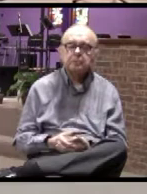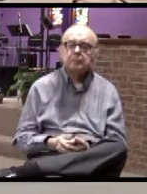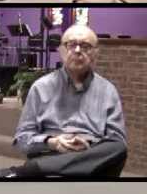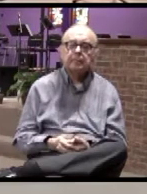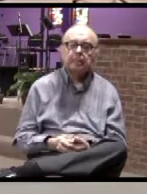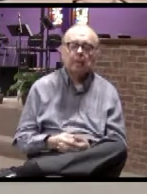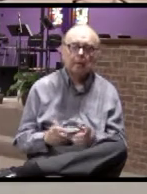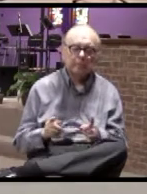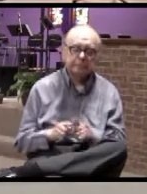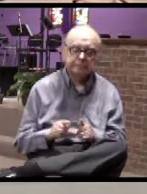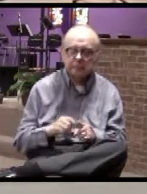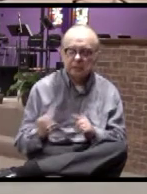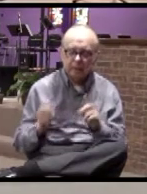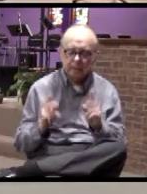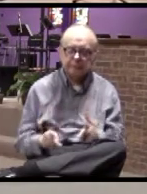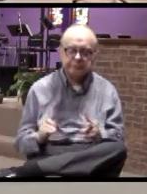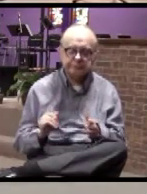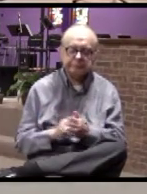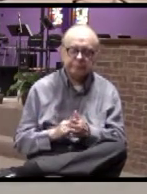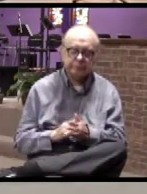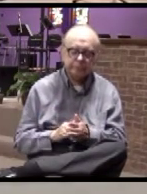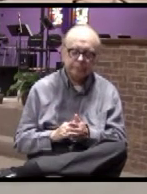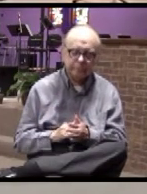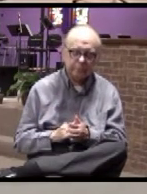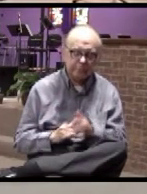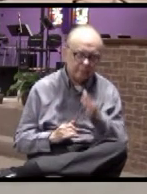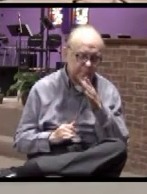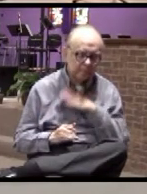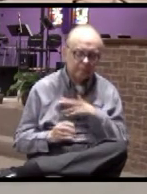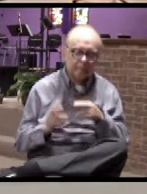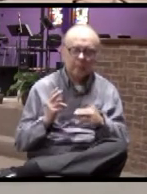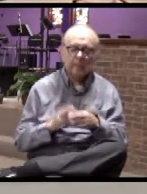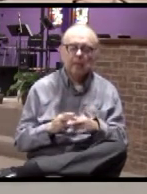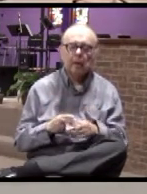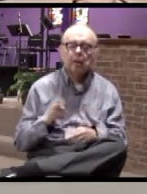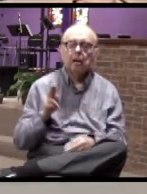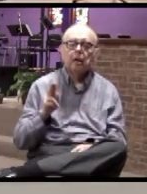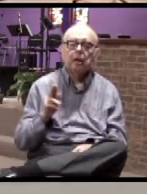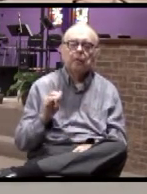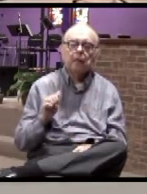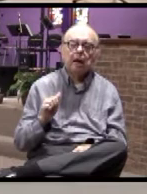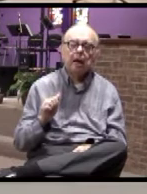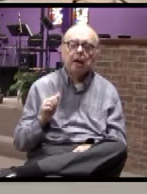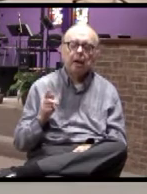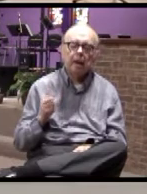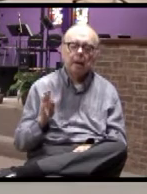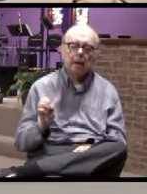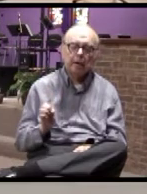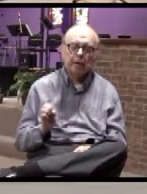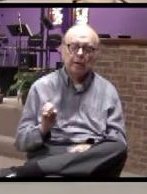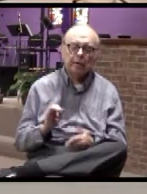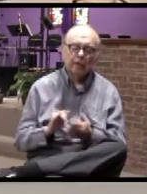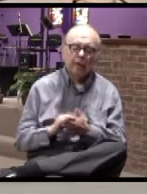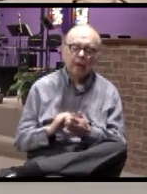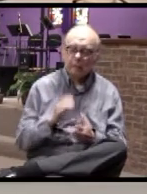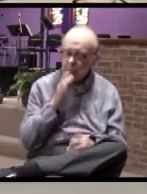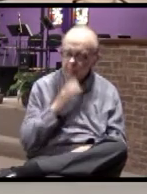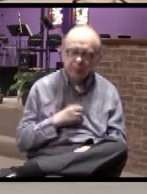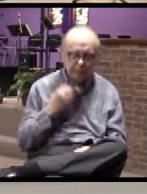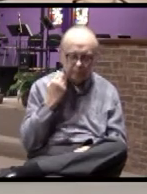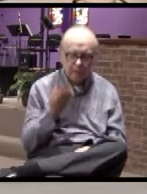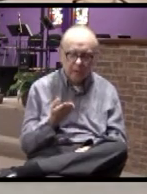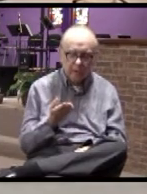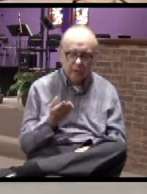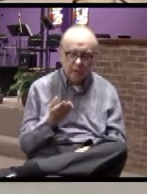There was also another person in that tree who was a lady by the name of Rahab, who was a prostitute. When you start following, you want to talk about